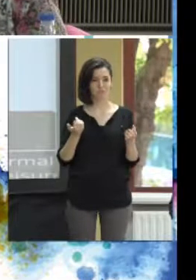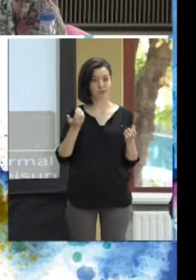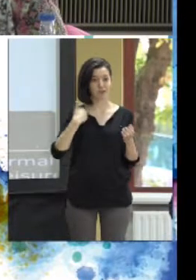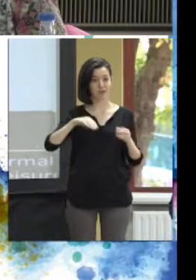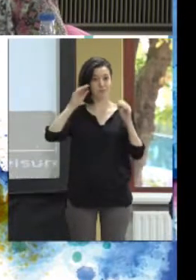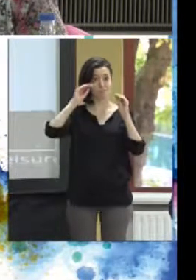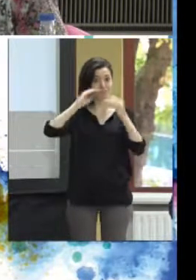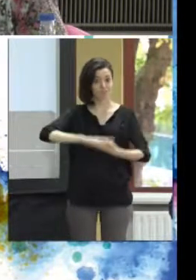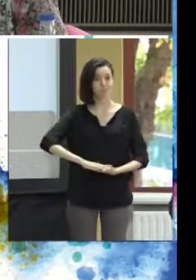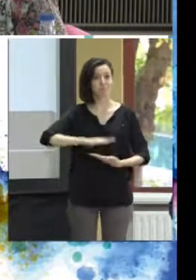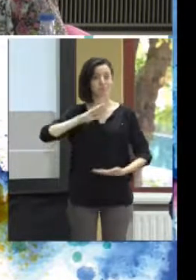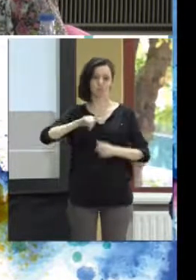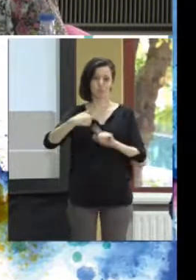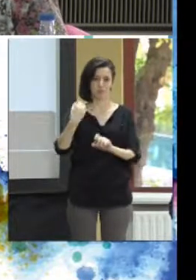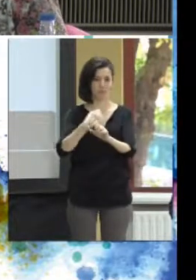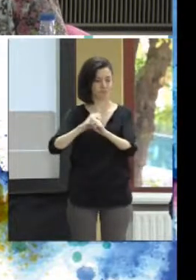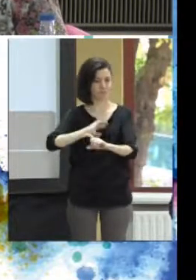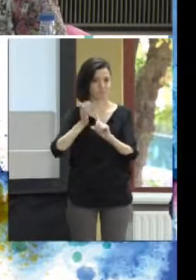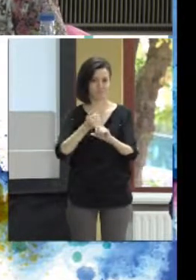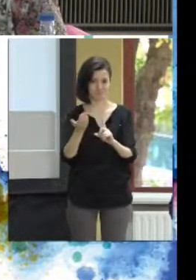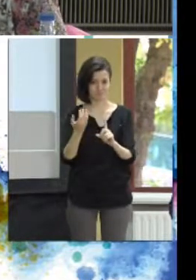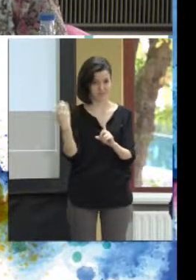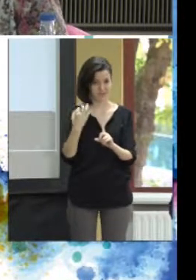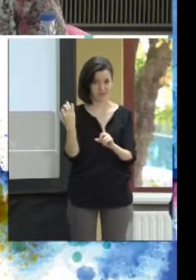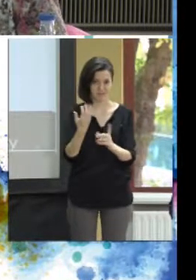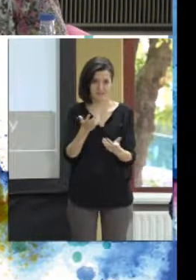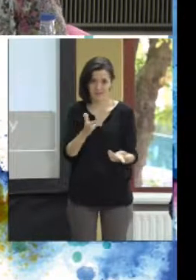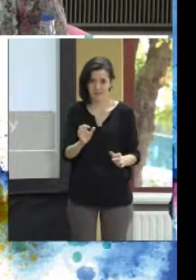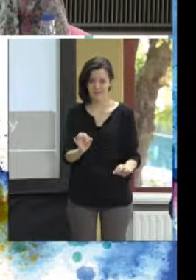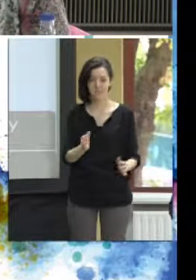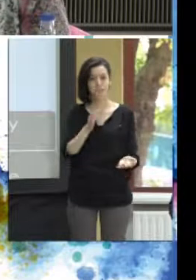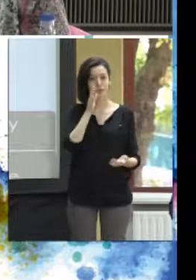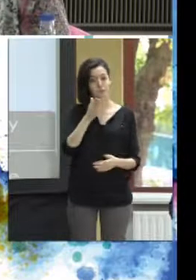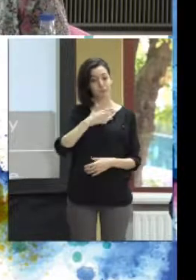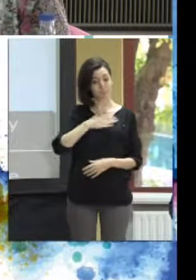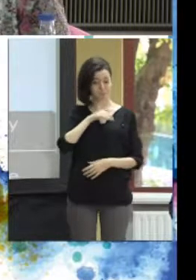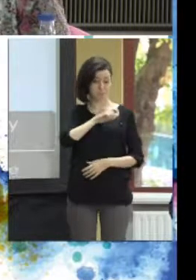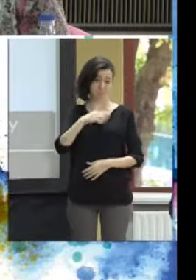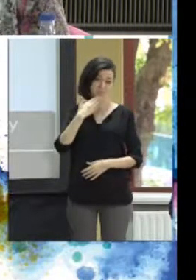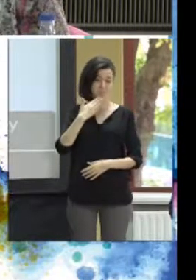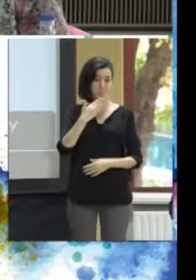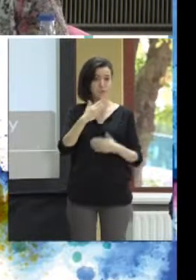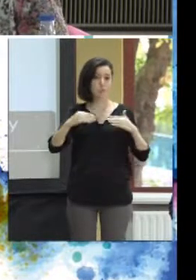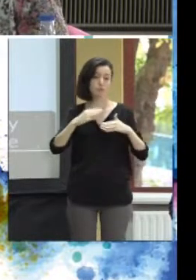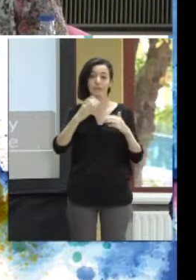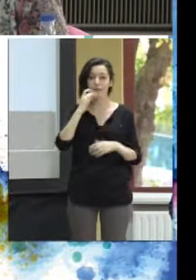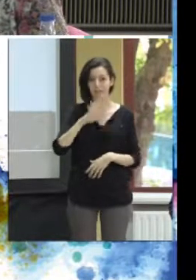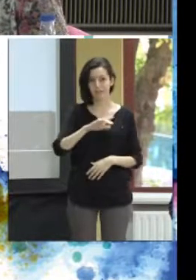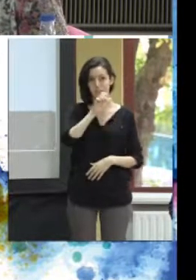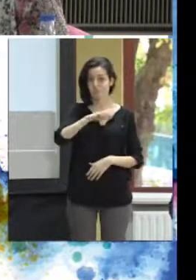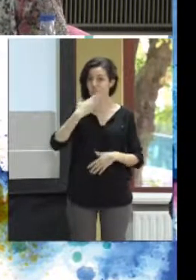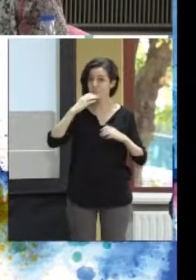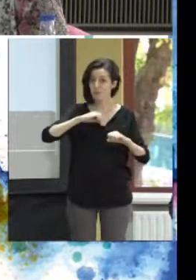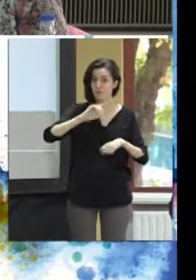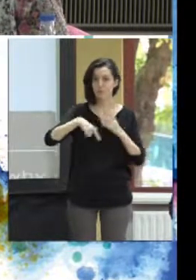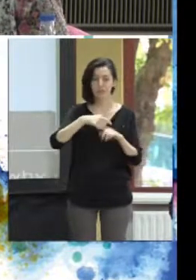of course, once they're trained, they must find a job. That's why our beneficiaries are